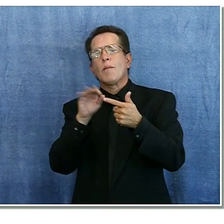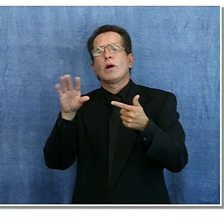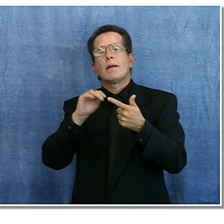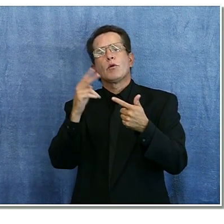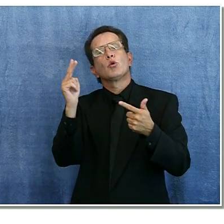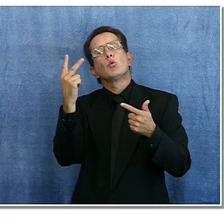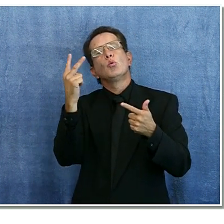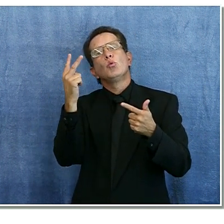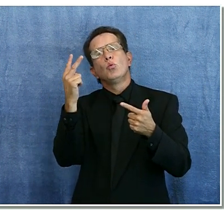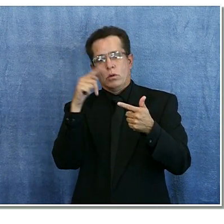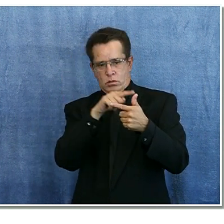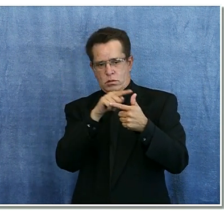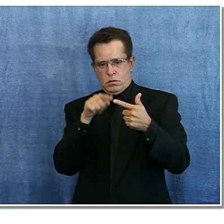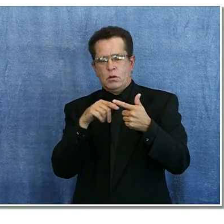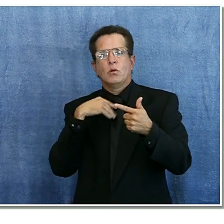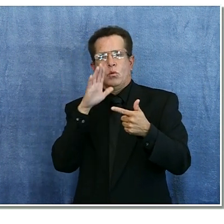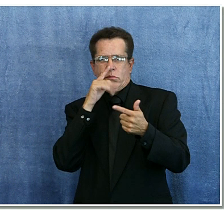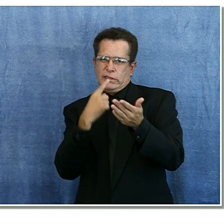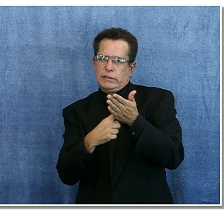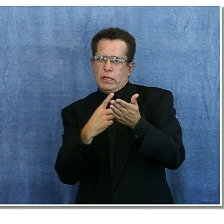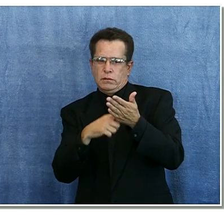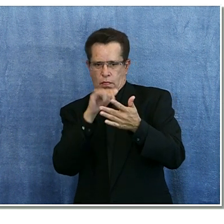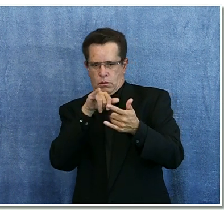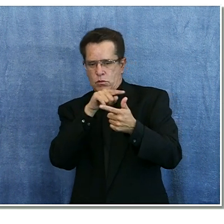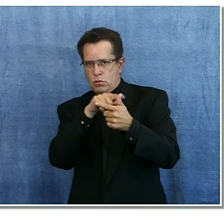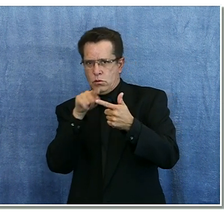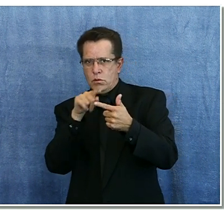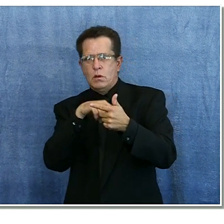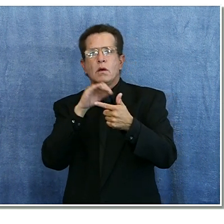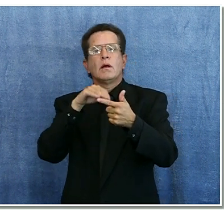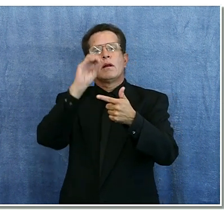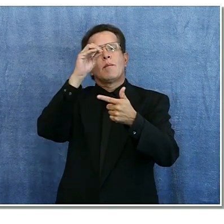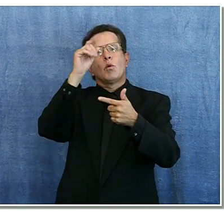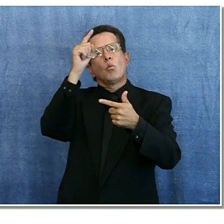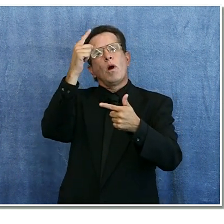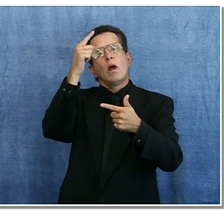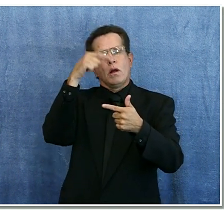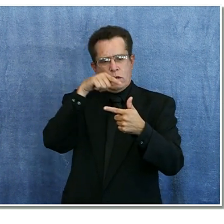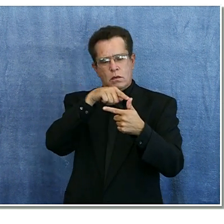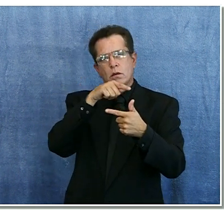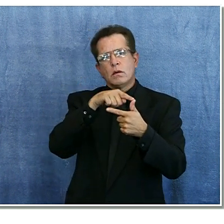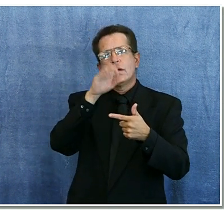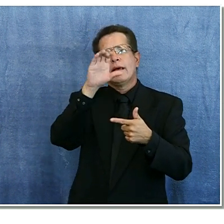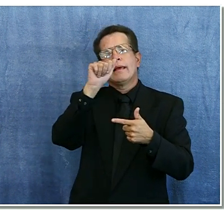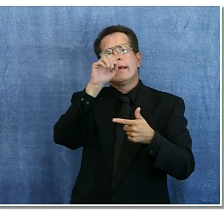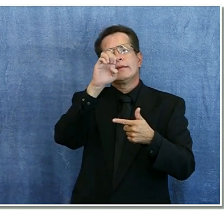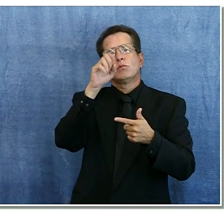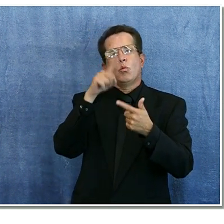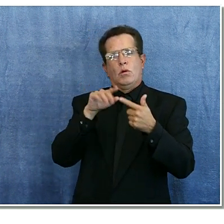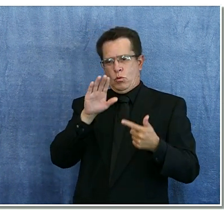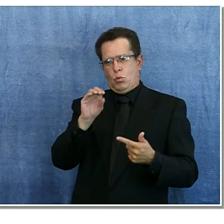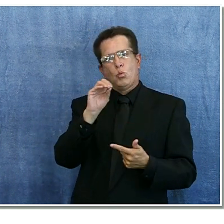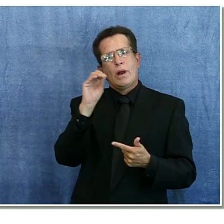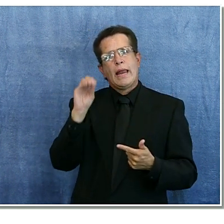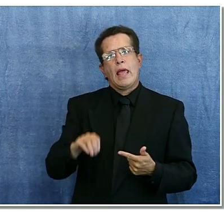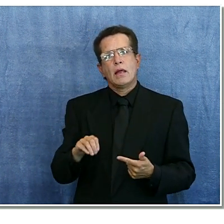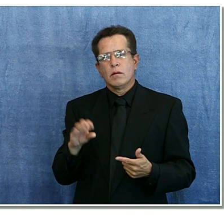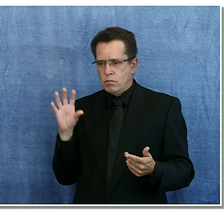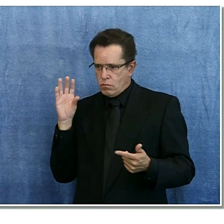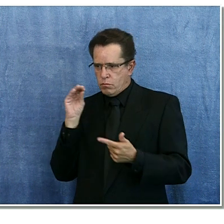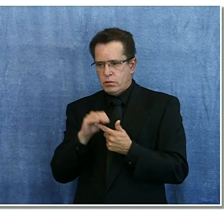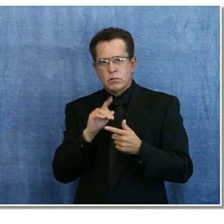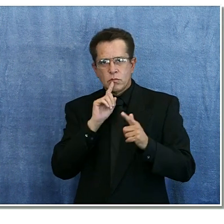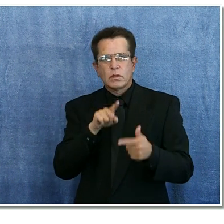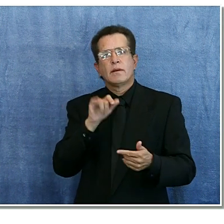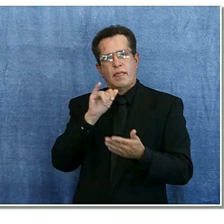those as those are still abnormal. For trigger number 1, as stated, this is related to case rate. This is the state metric that has